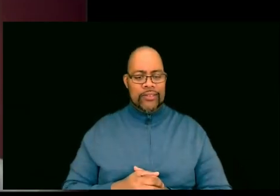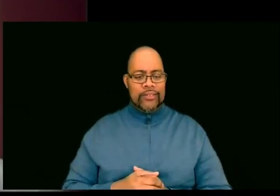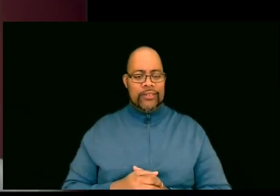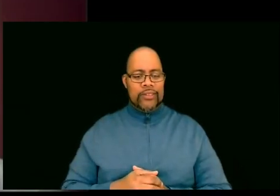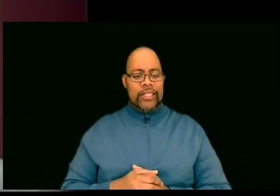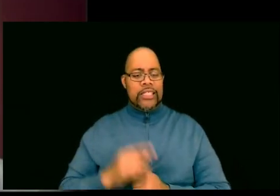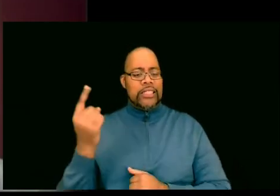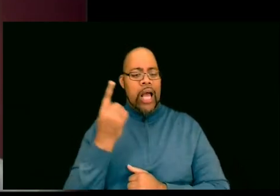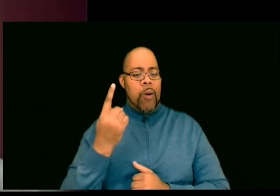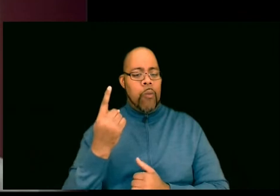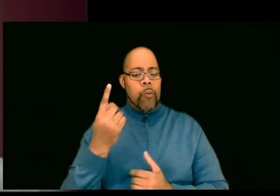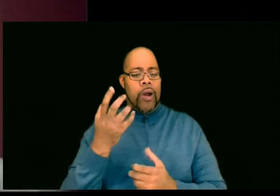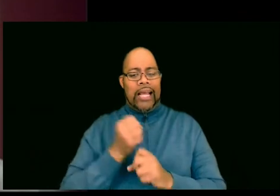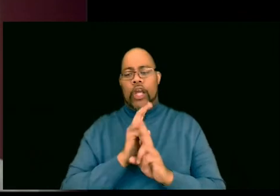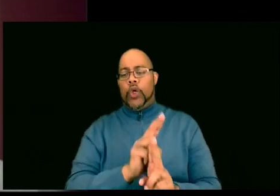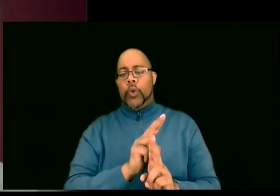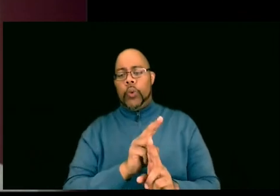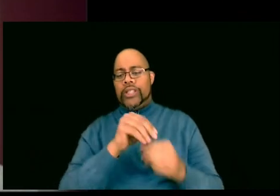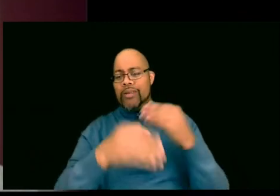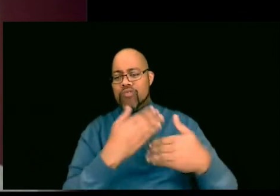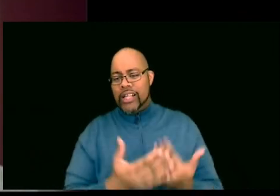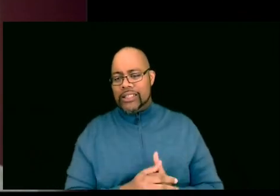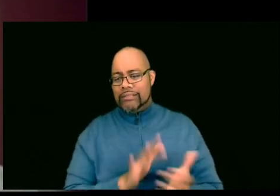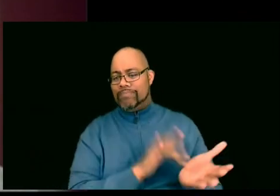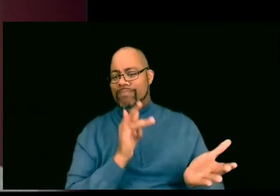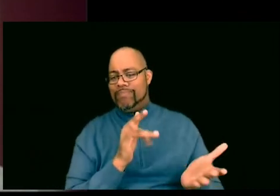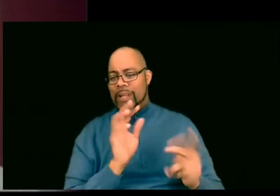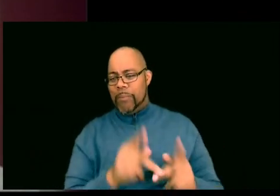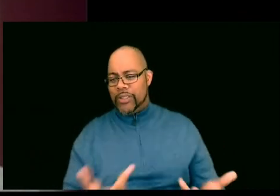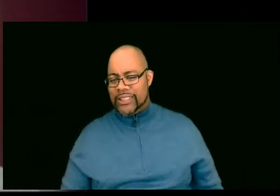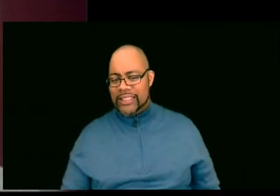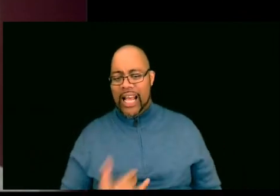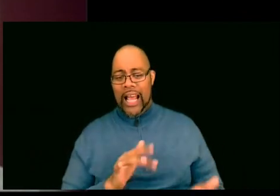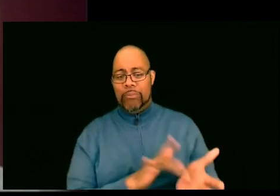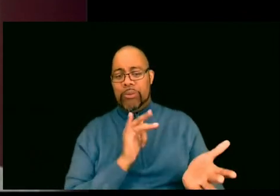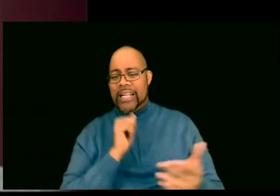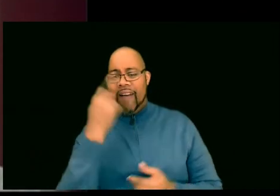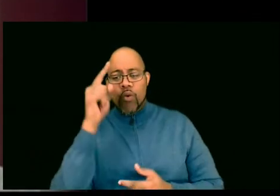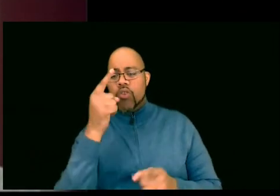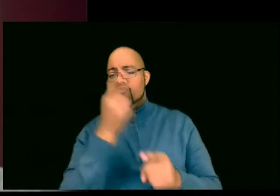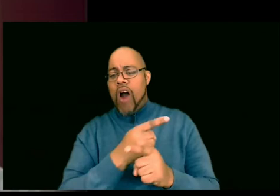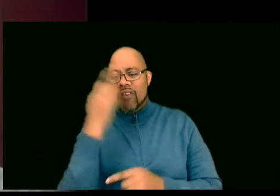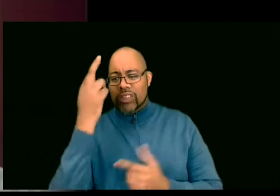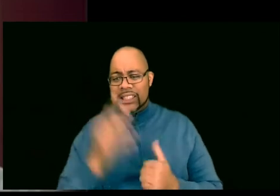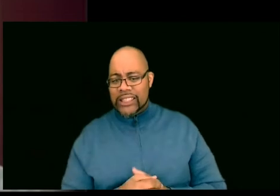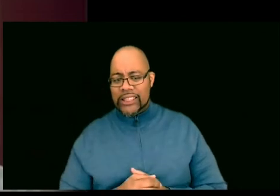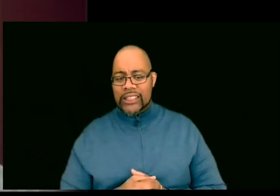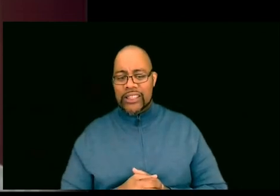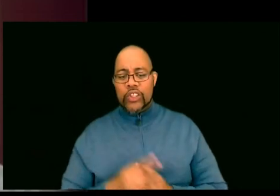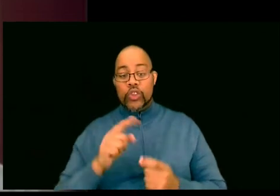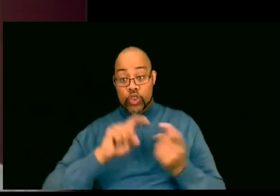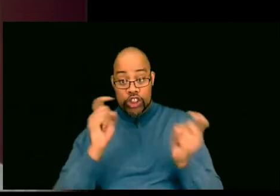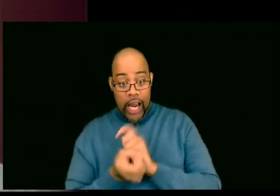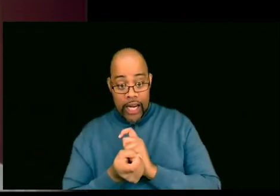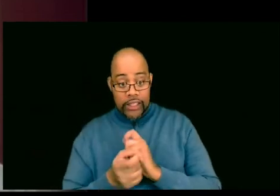see, and somebody gets used in the process and used not for the right